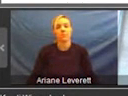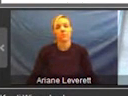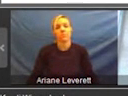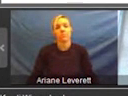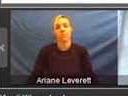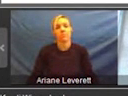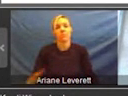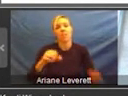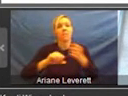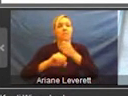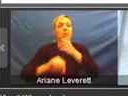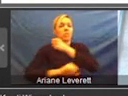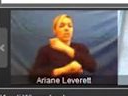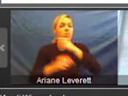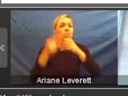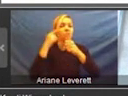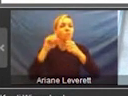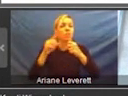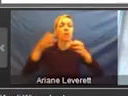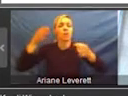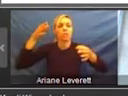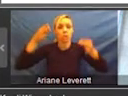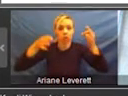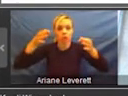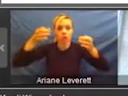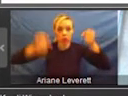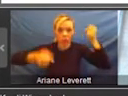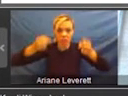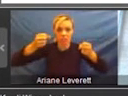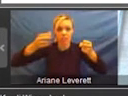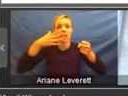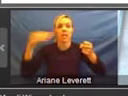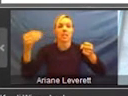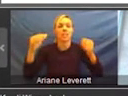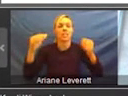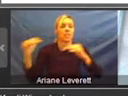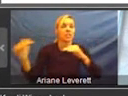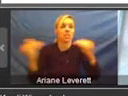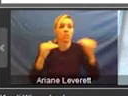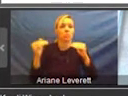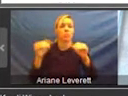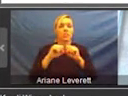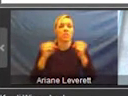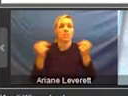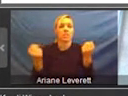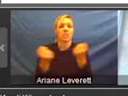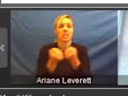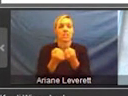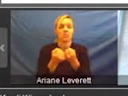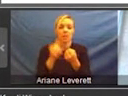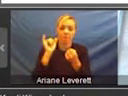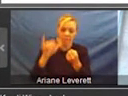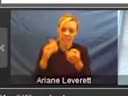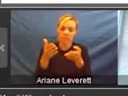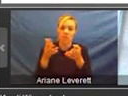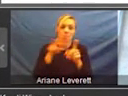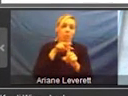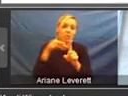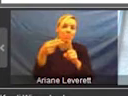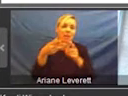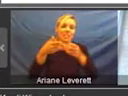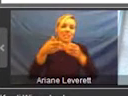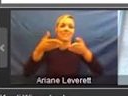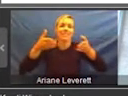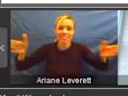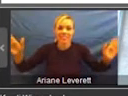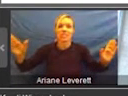and equal society. So that is a more broad perspective from which we dive into the field and how to then practically